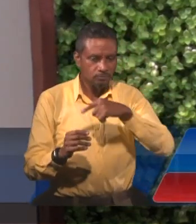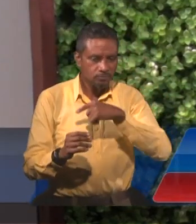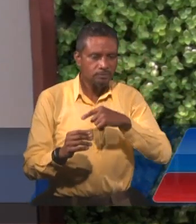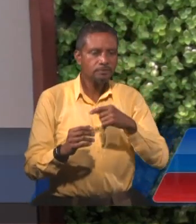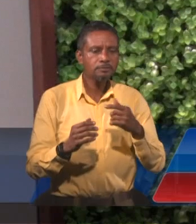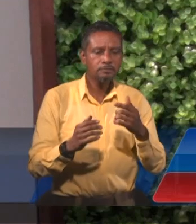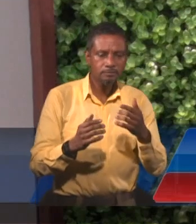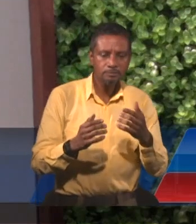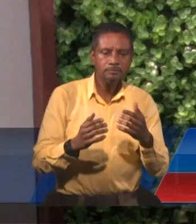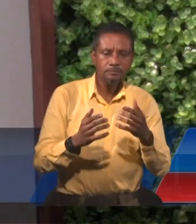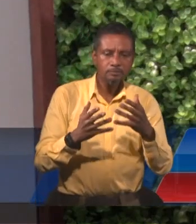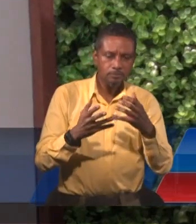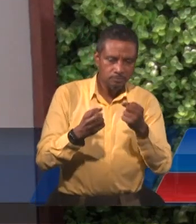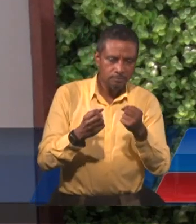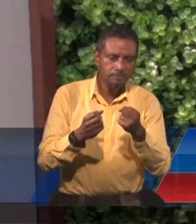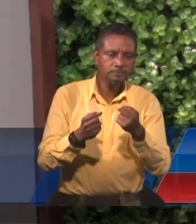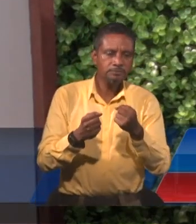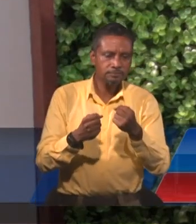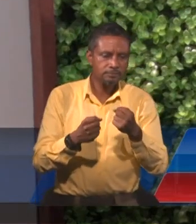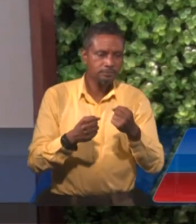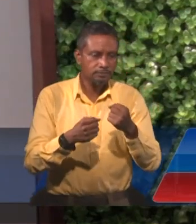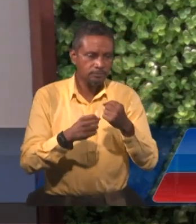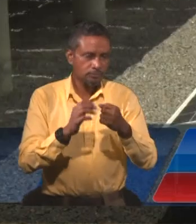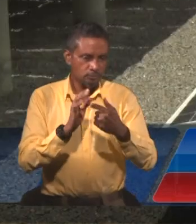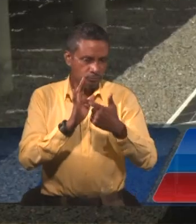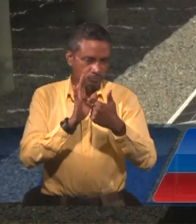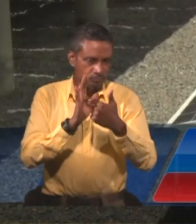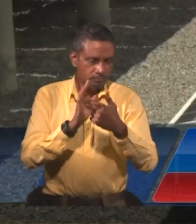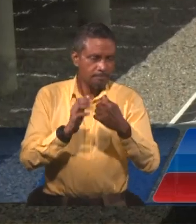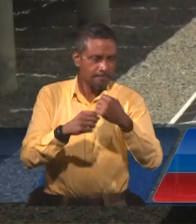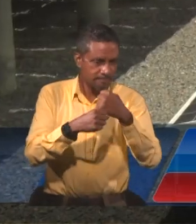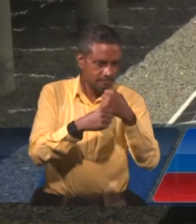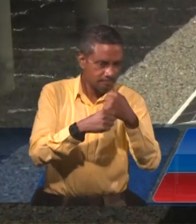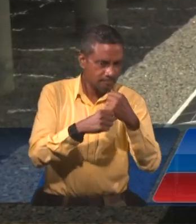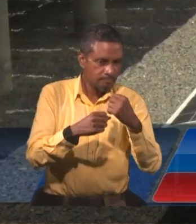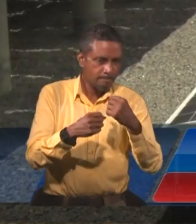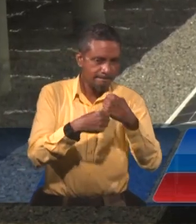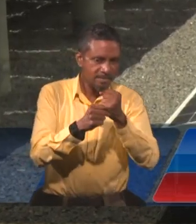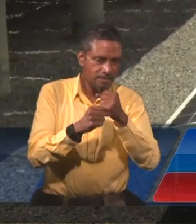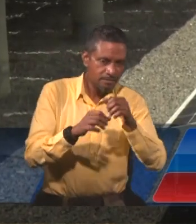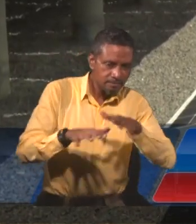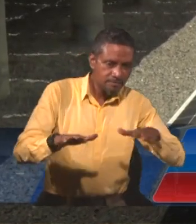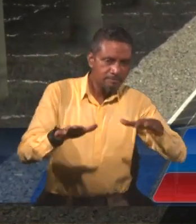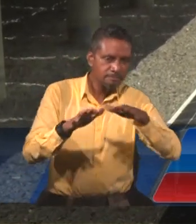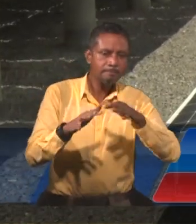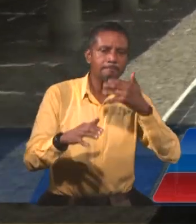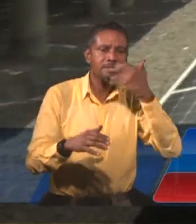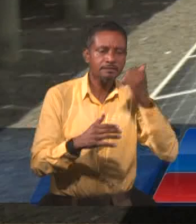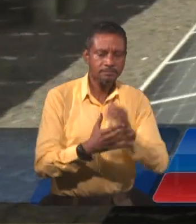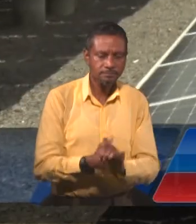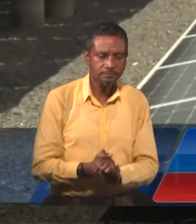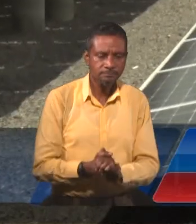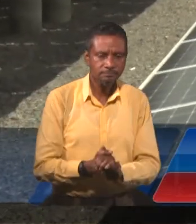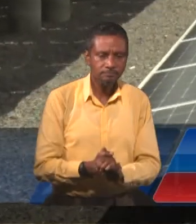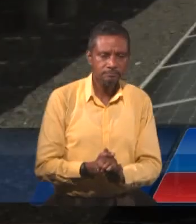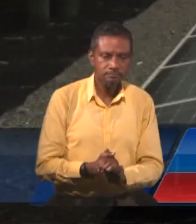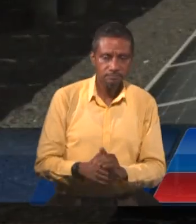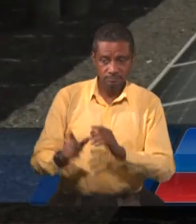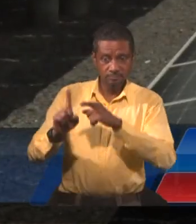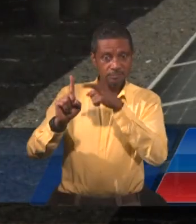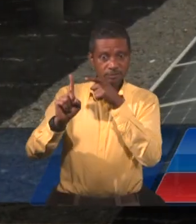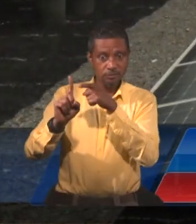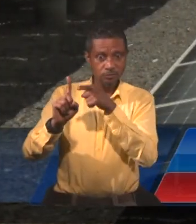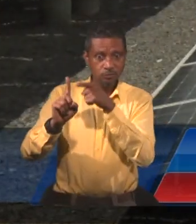contributions, in addition to its demonstration value. Works and Transport Minister Rowan Sinanan says that they are committed to driving